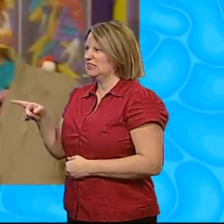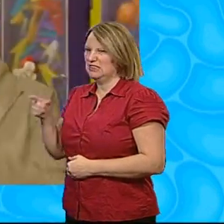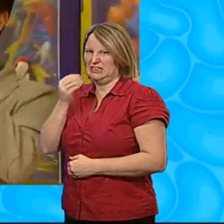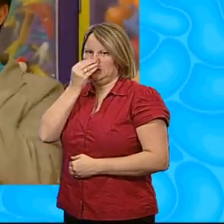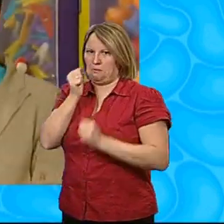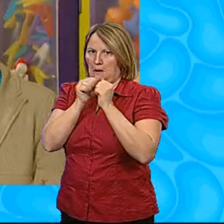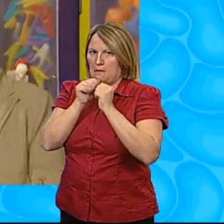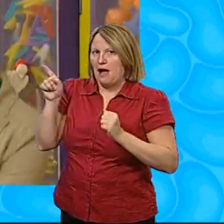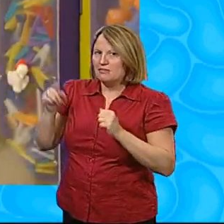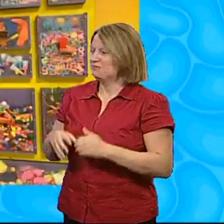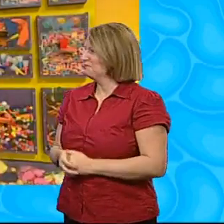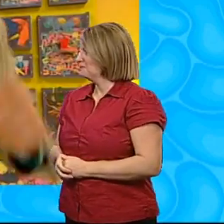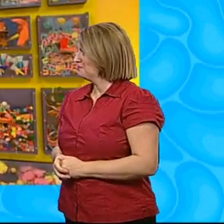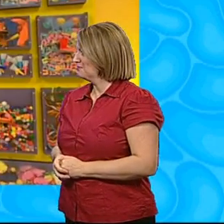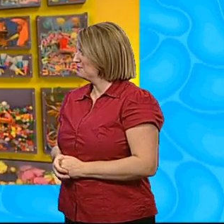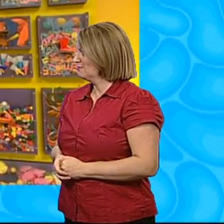Some tissue paper.